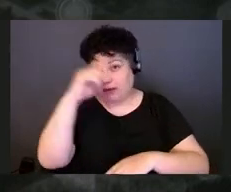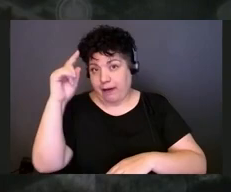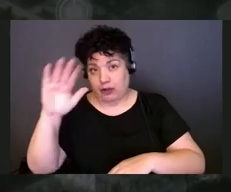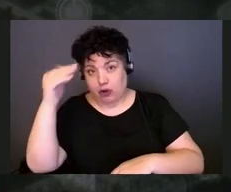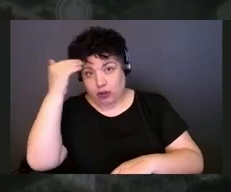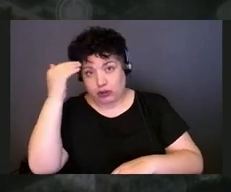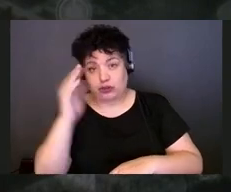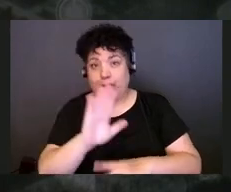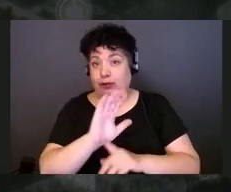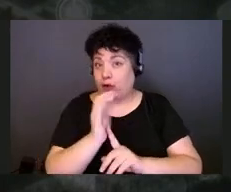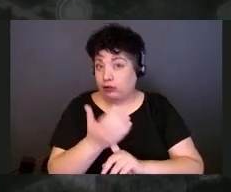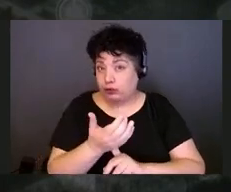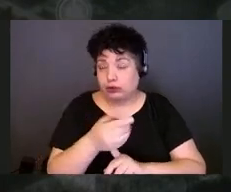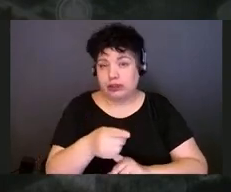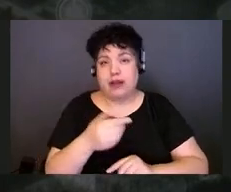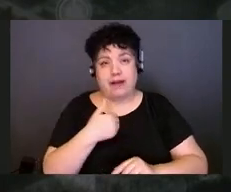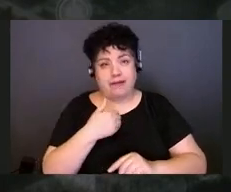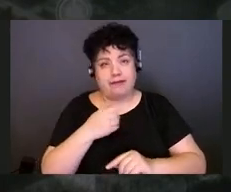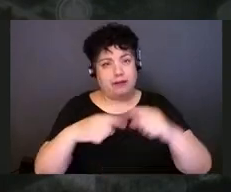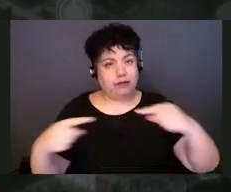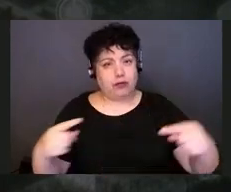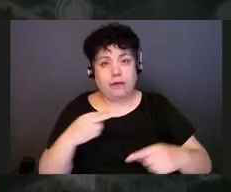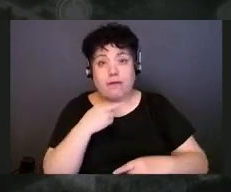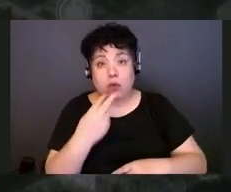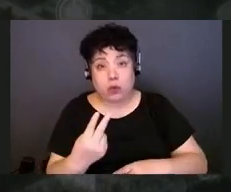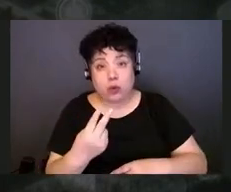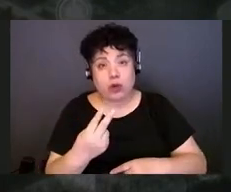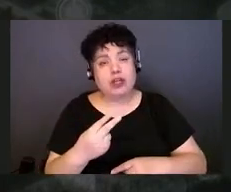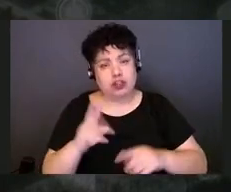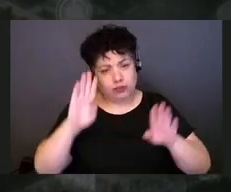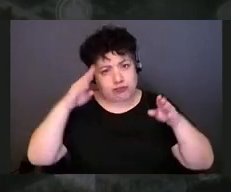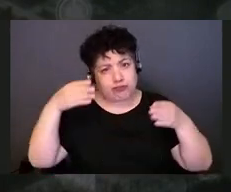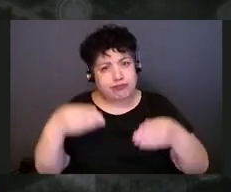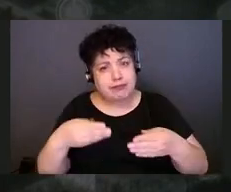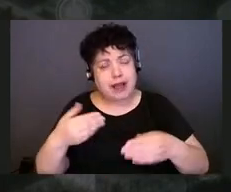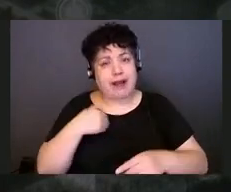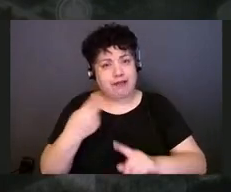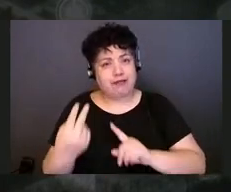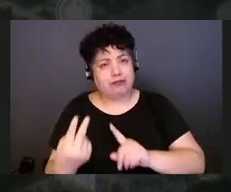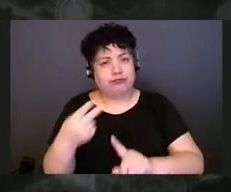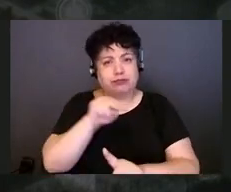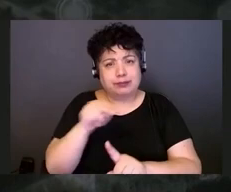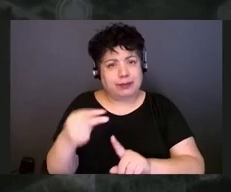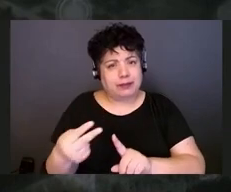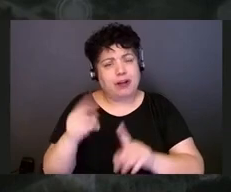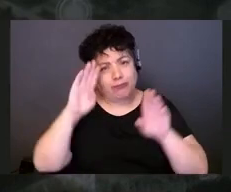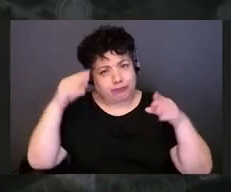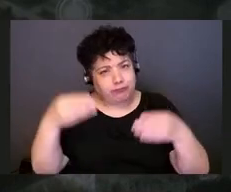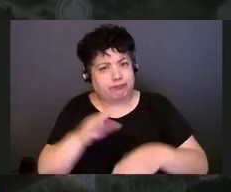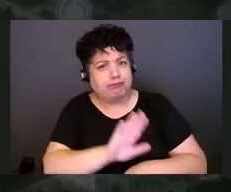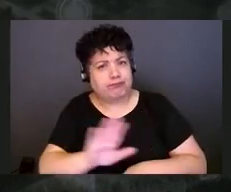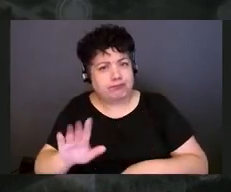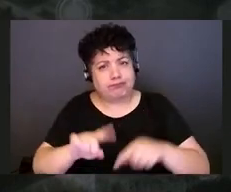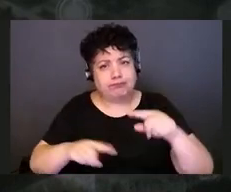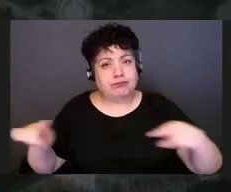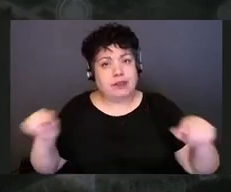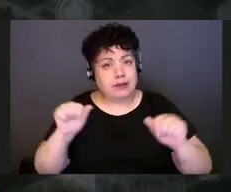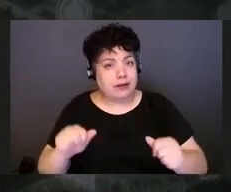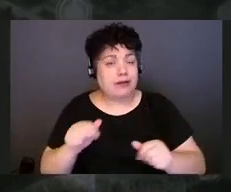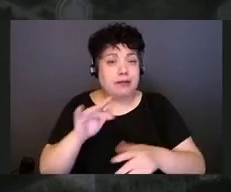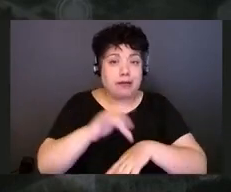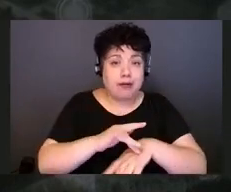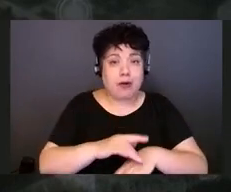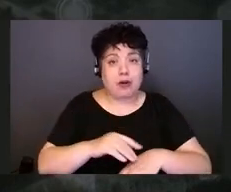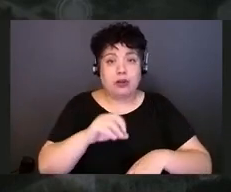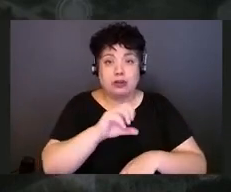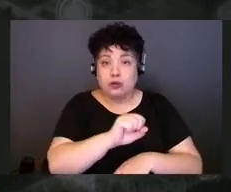and center diverse voices and perspectives. You can participate in the conversation on social media using